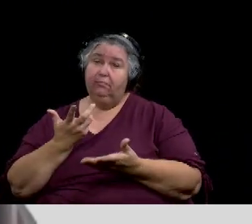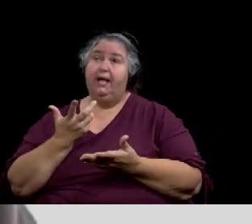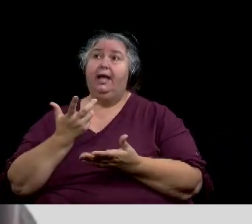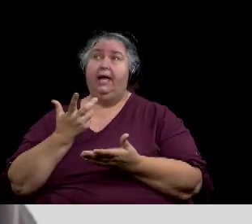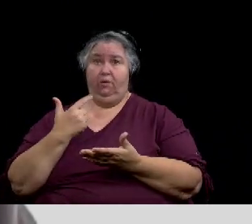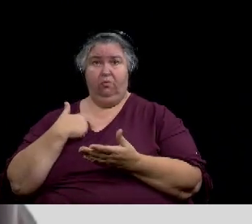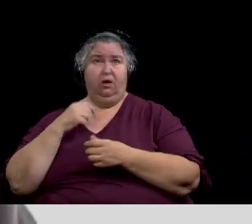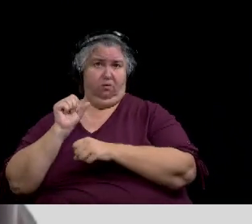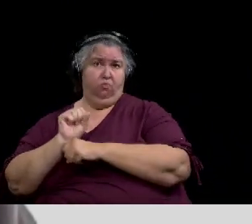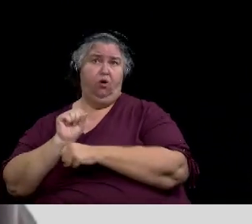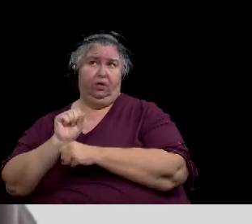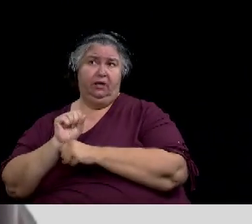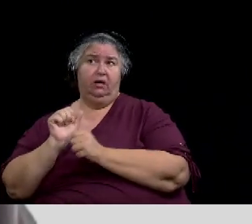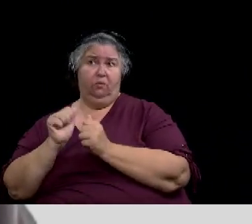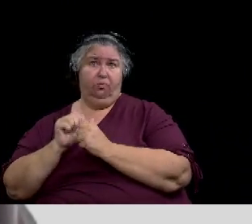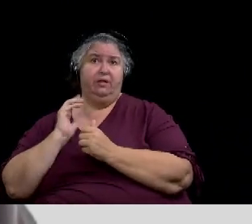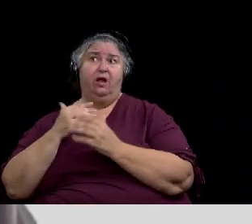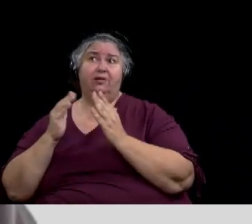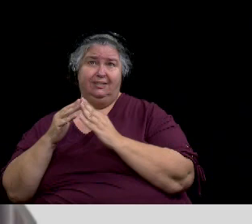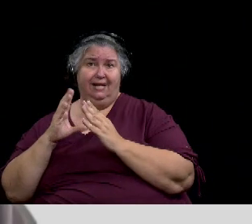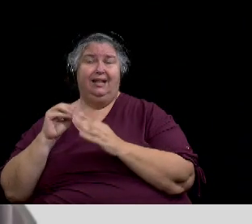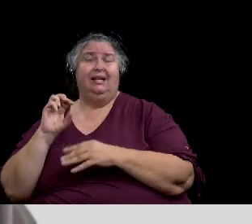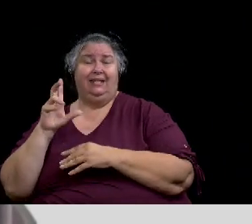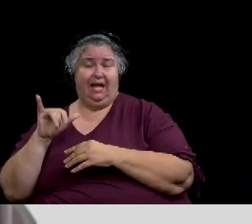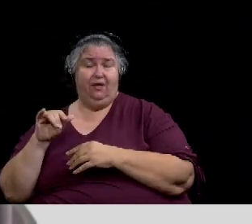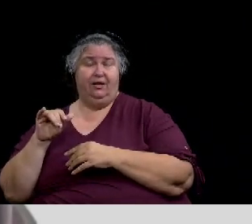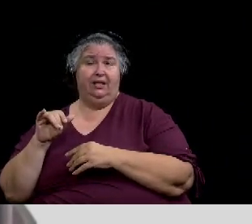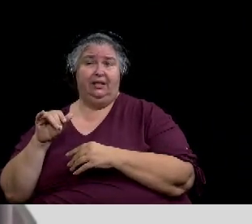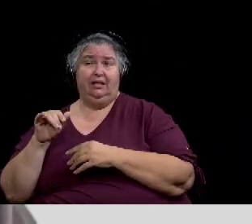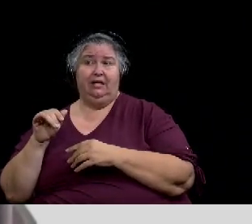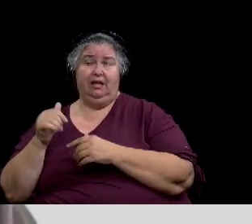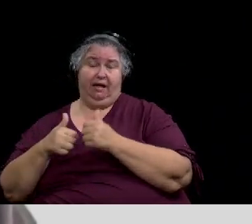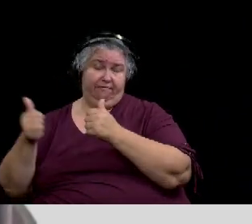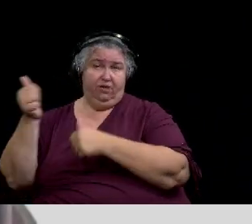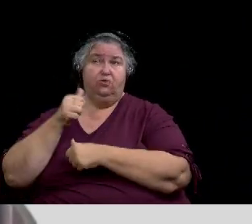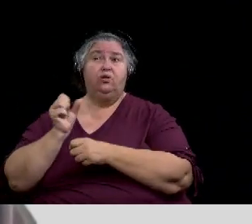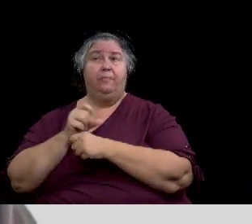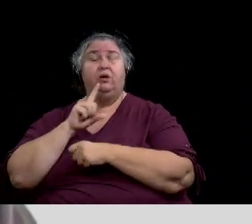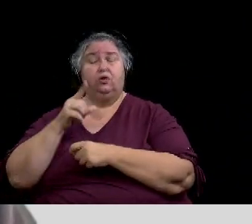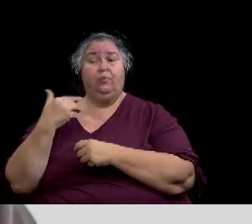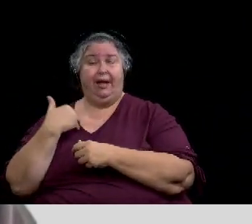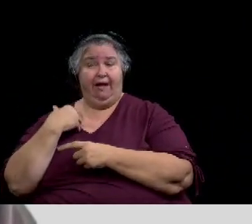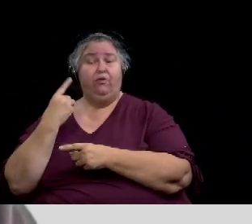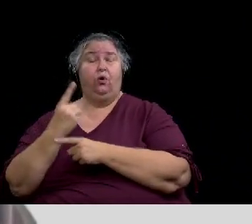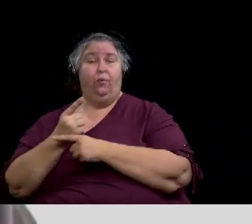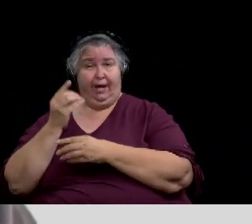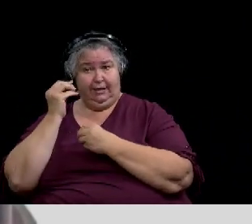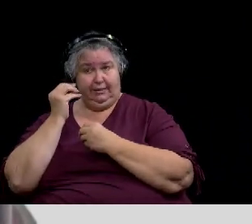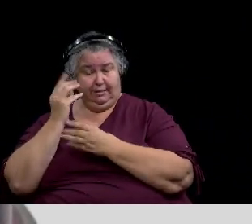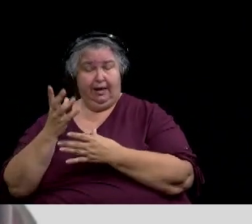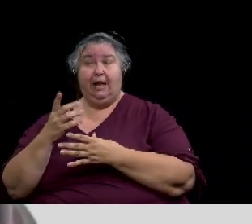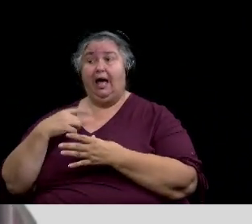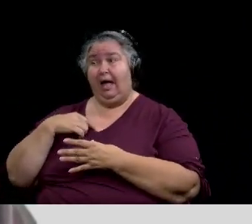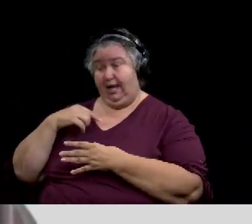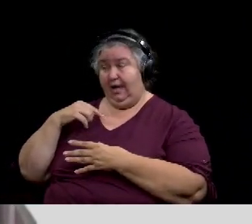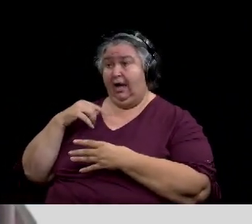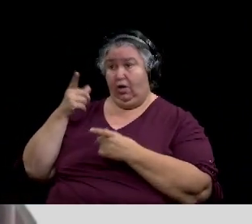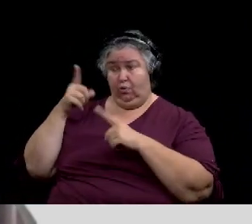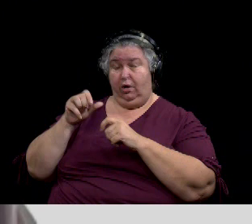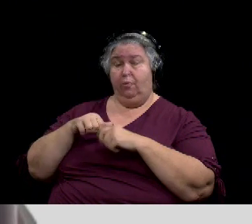are working with our city and county officials to make sure that we are correcting the data. I agree with Judge Felton. What appears to